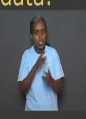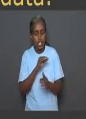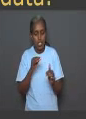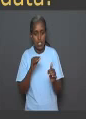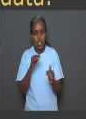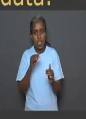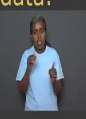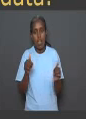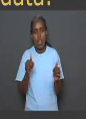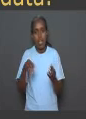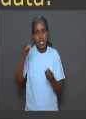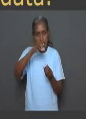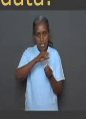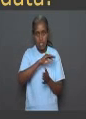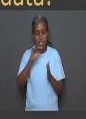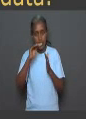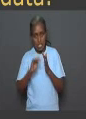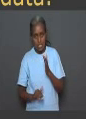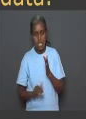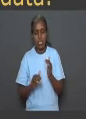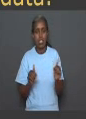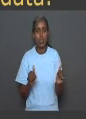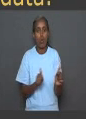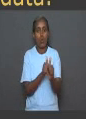ascending or descending order.